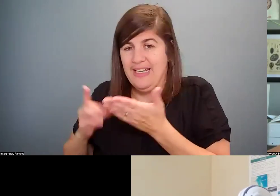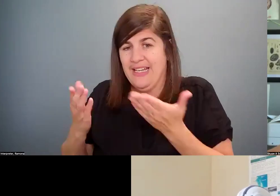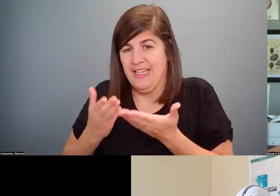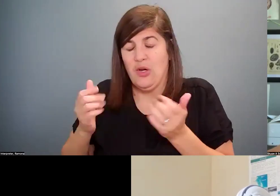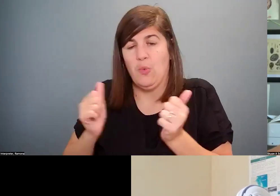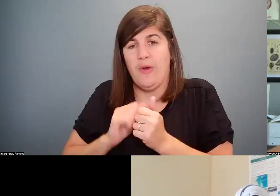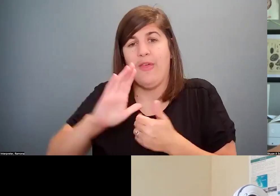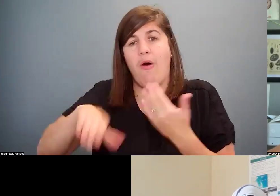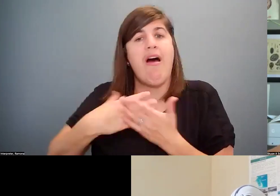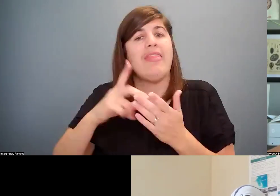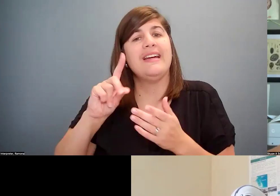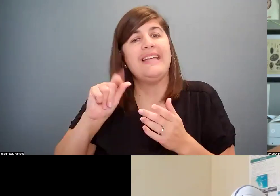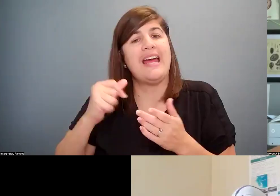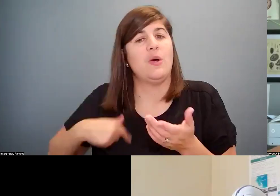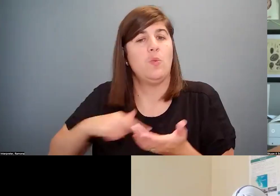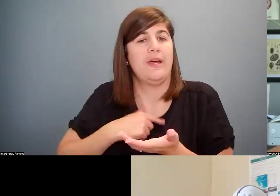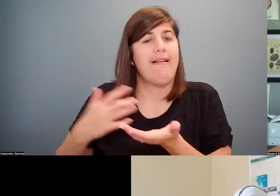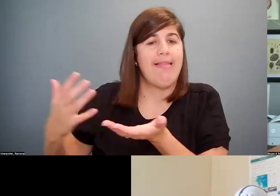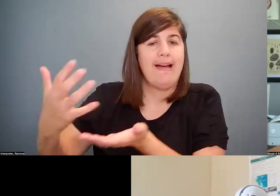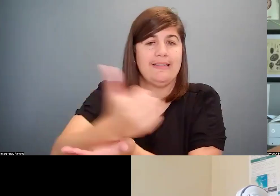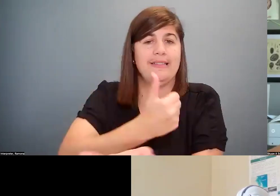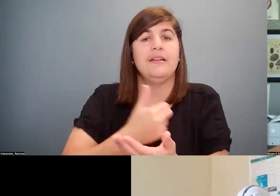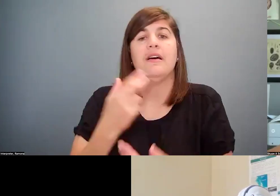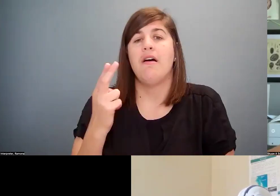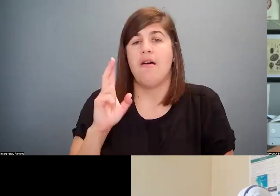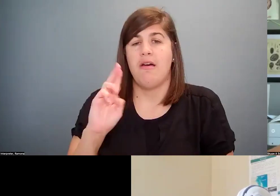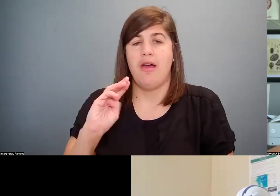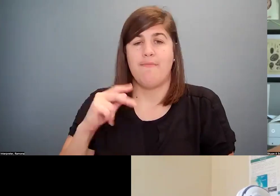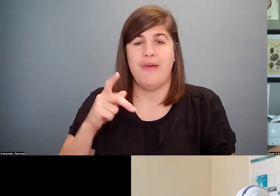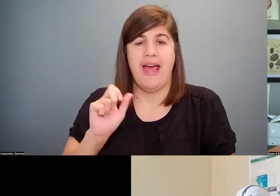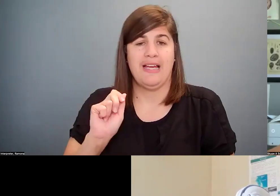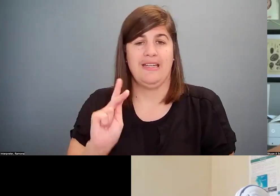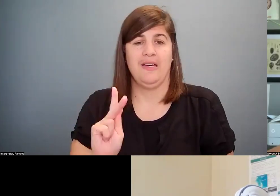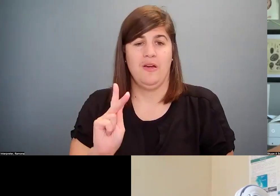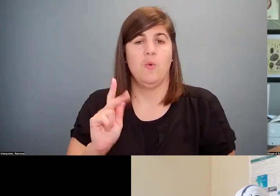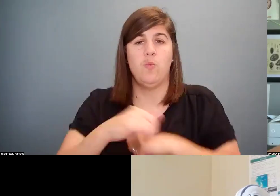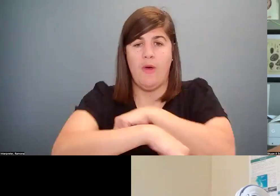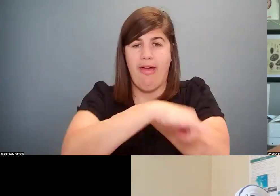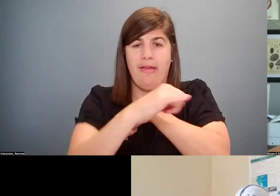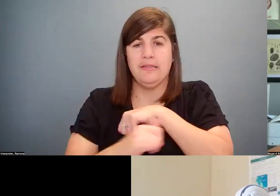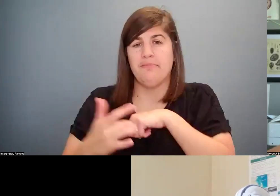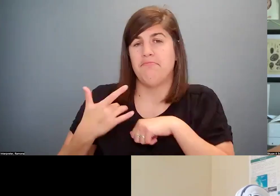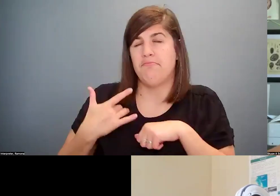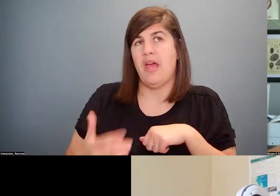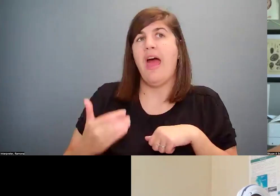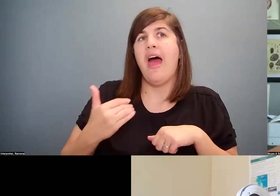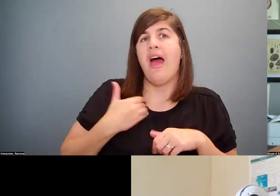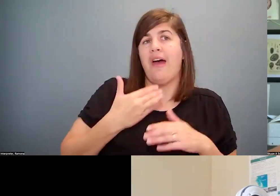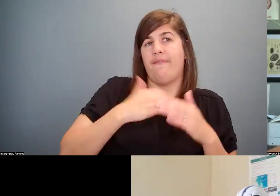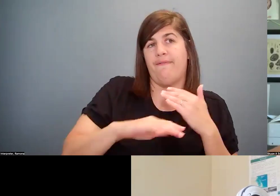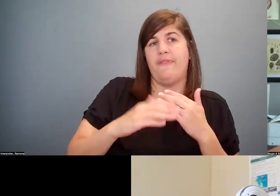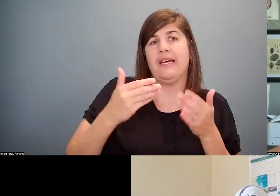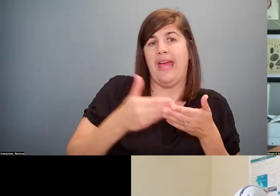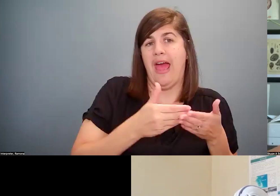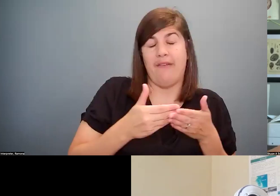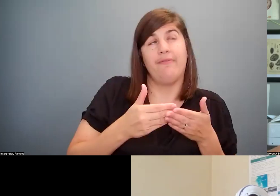the data we collect. So whales, humpback whales specifically, generally have a calf every 2 to 3 years. And again,